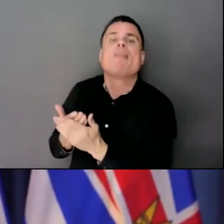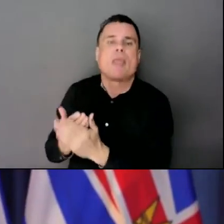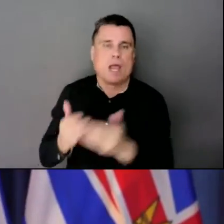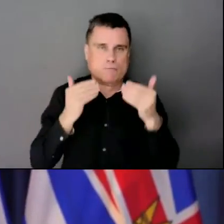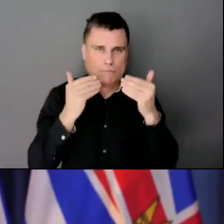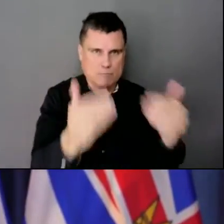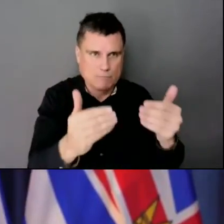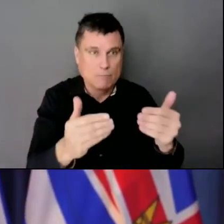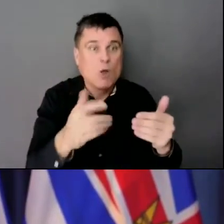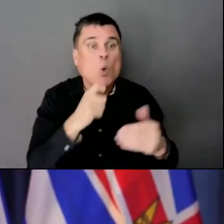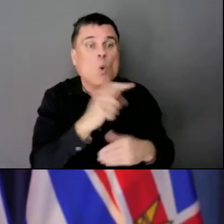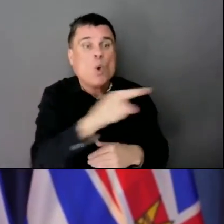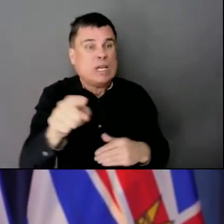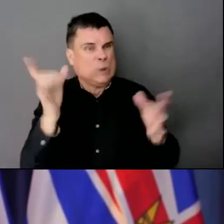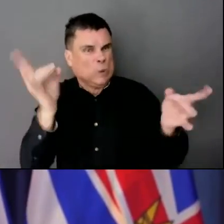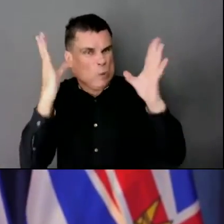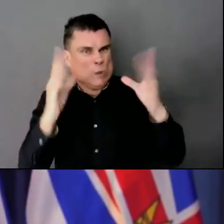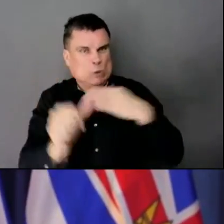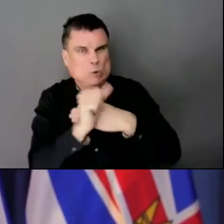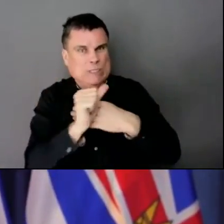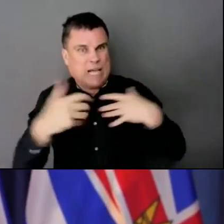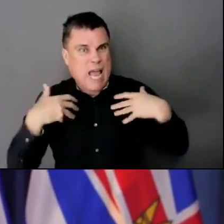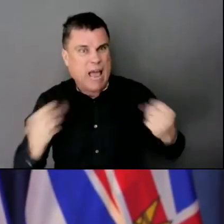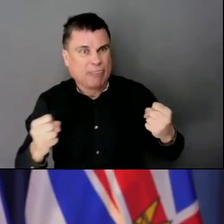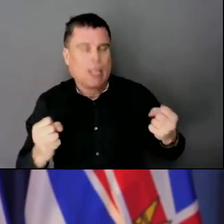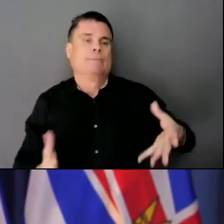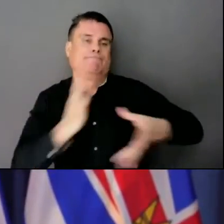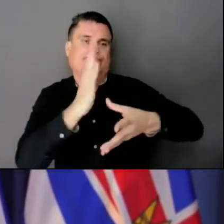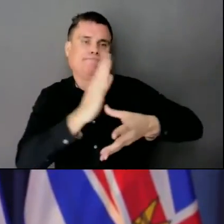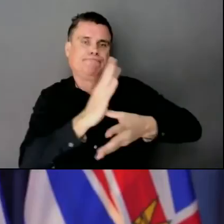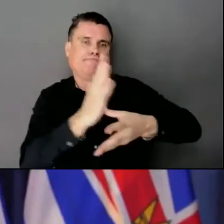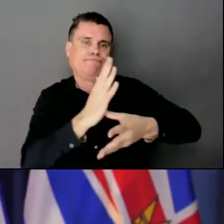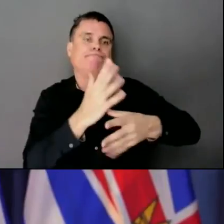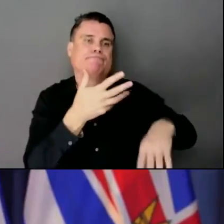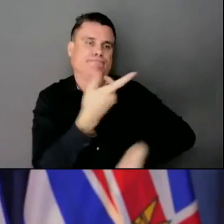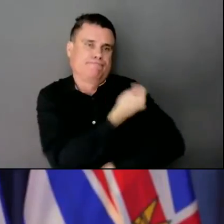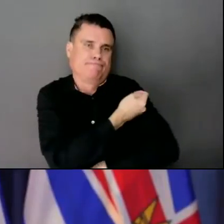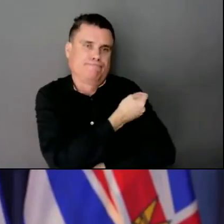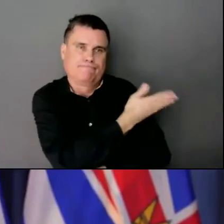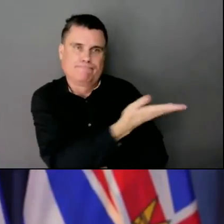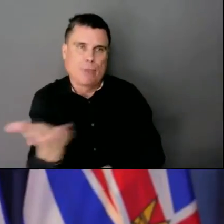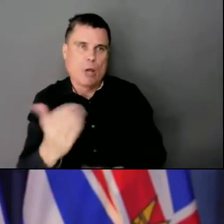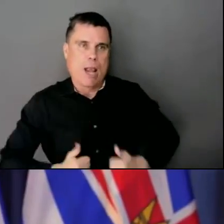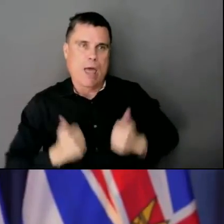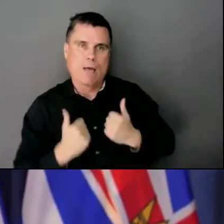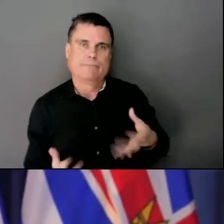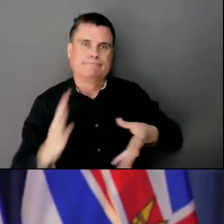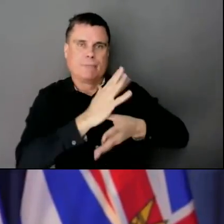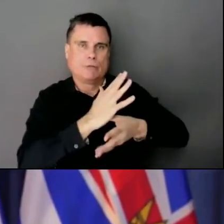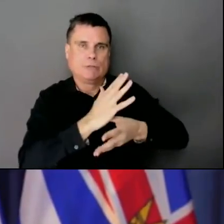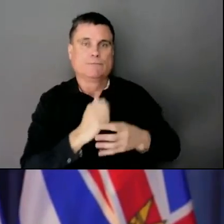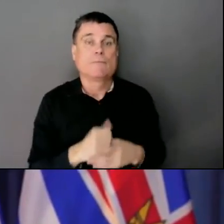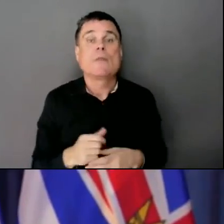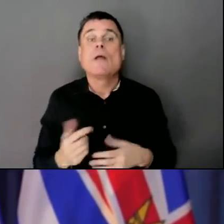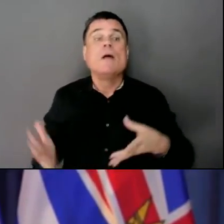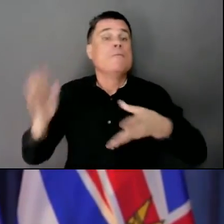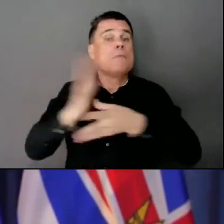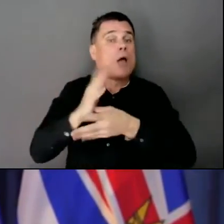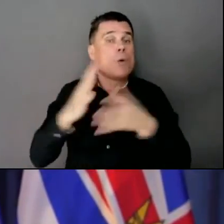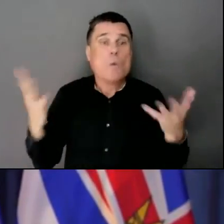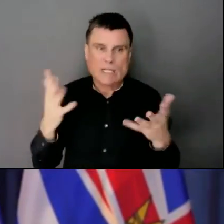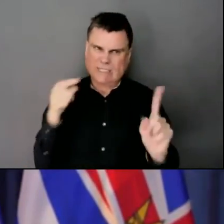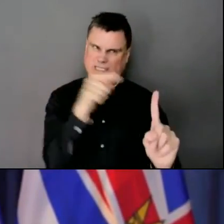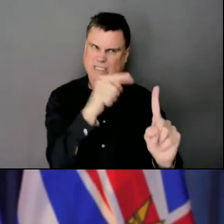every step, our plan puts the health and safety of those most at risk first. Everyone in British Columbia, as I said, has been affected